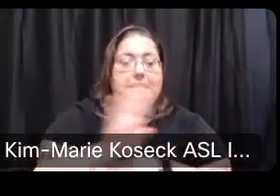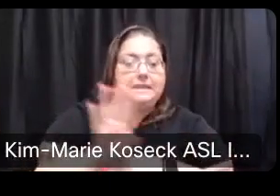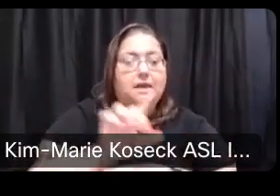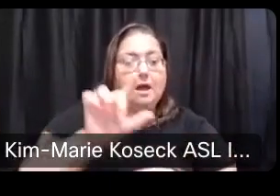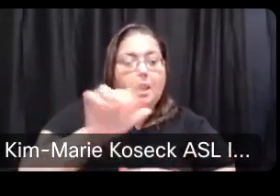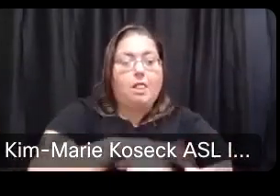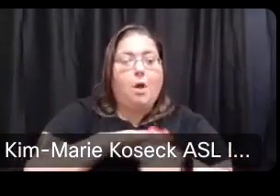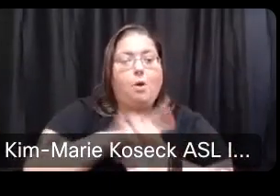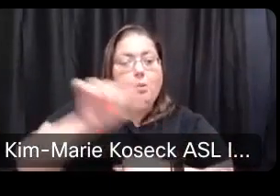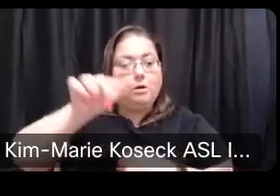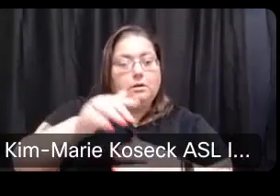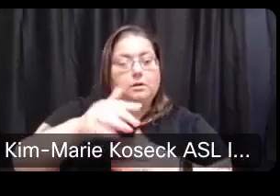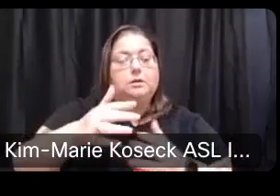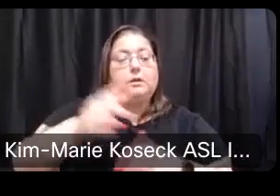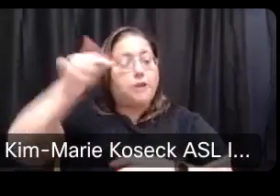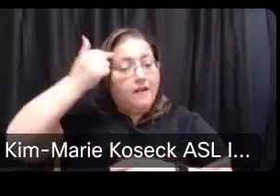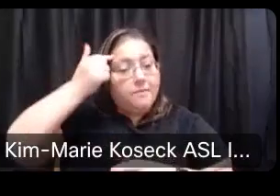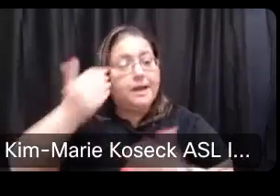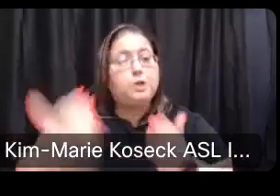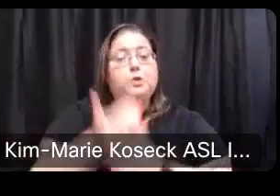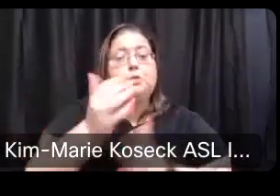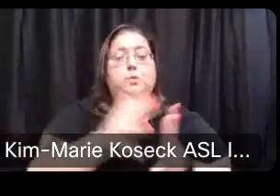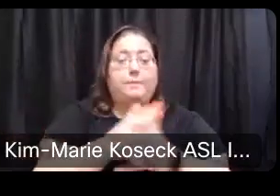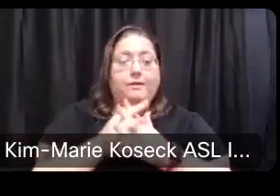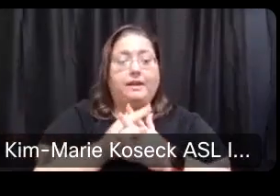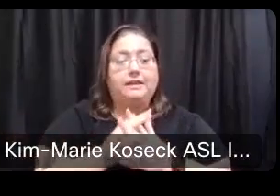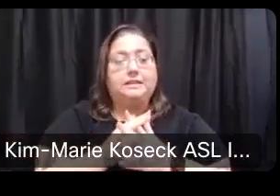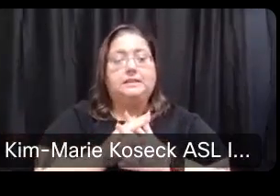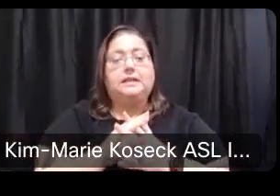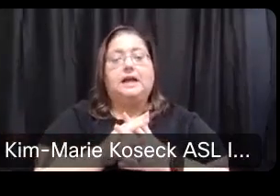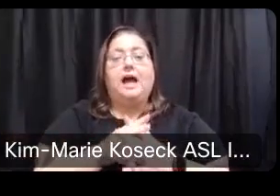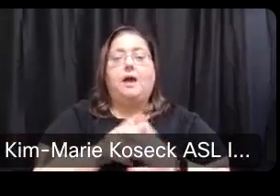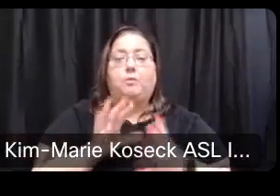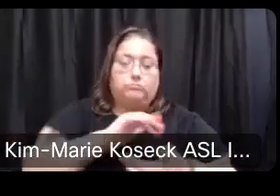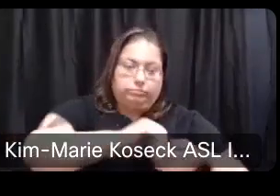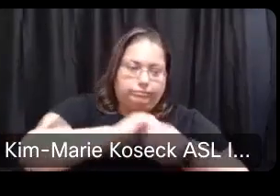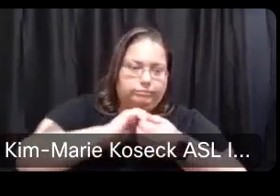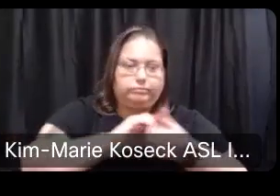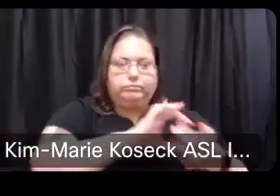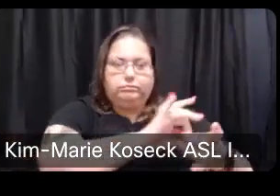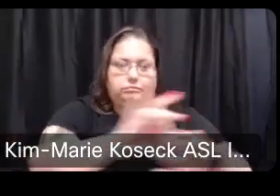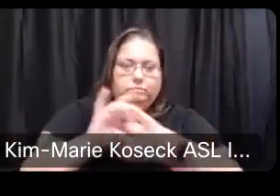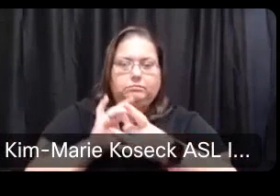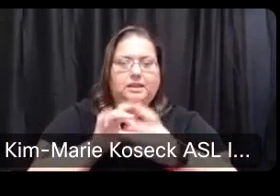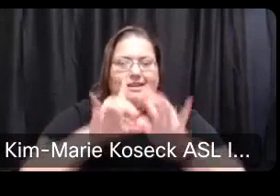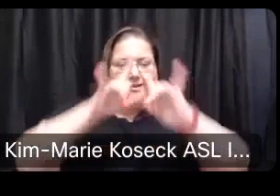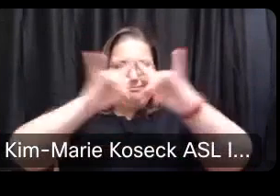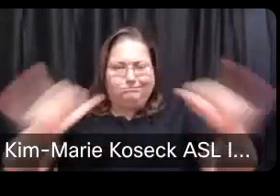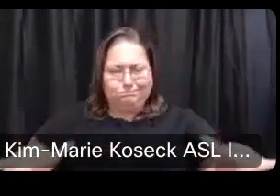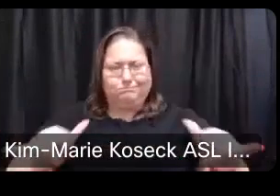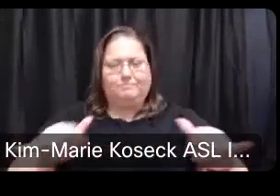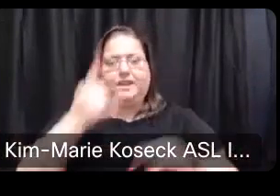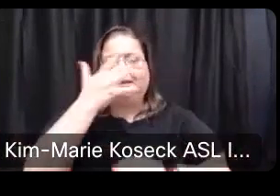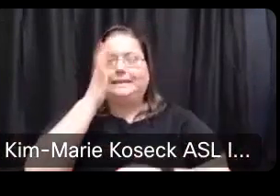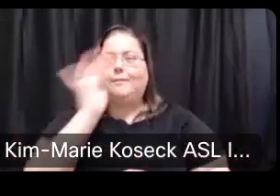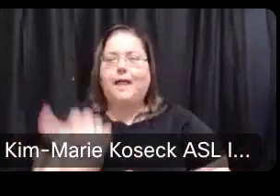new Americans. And we actually strive to integrate these programs as divergent as they seem. We often work